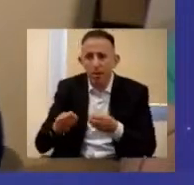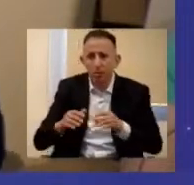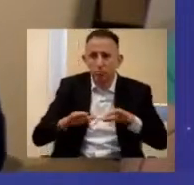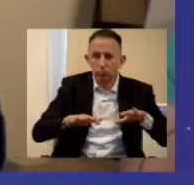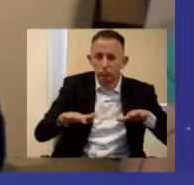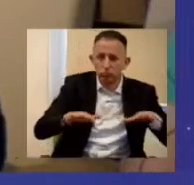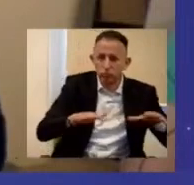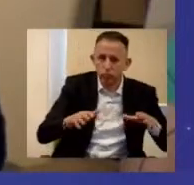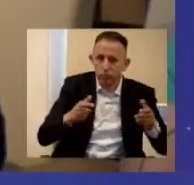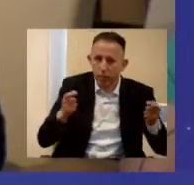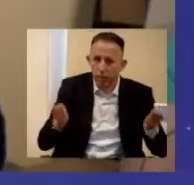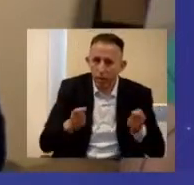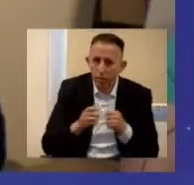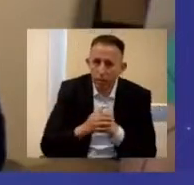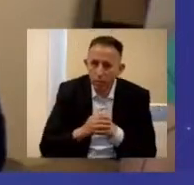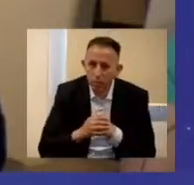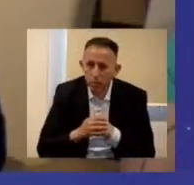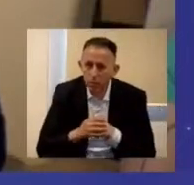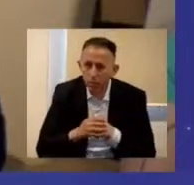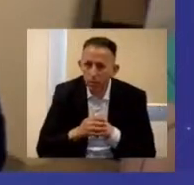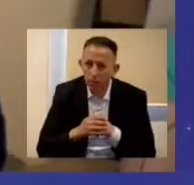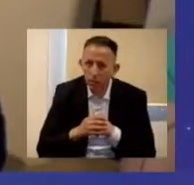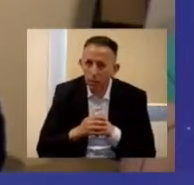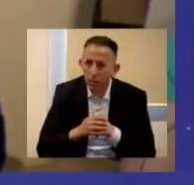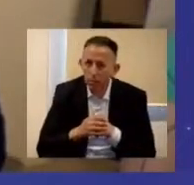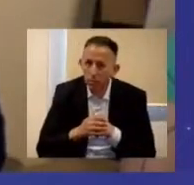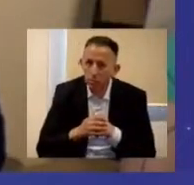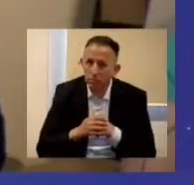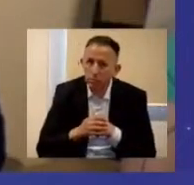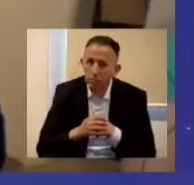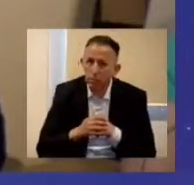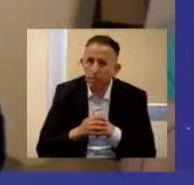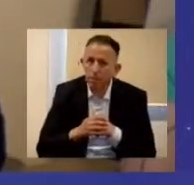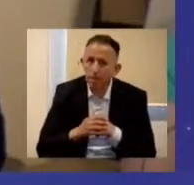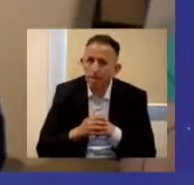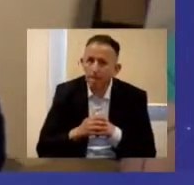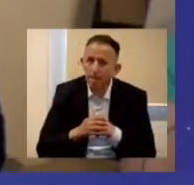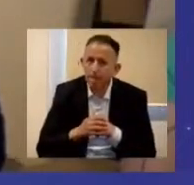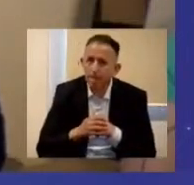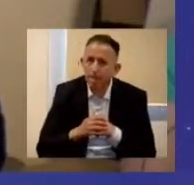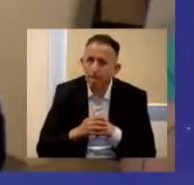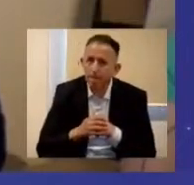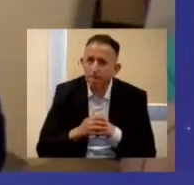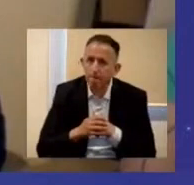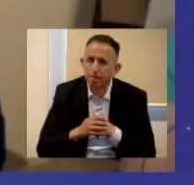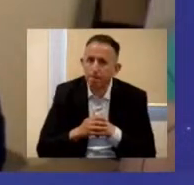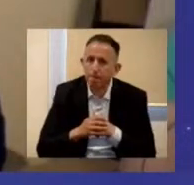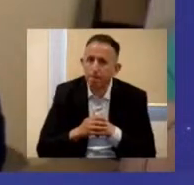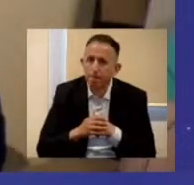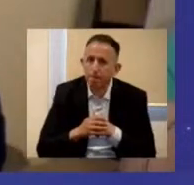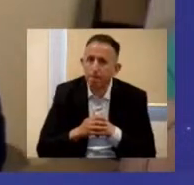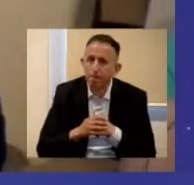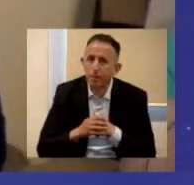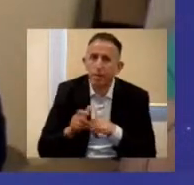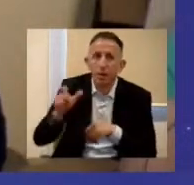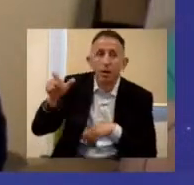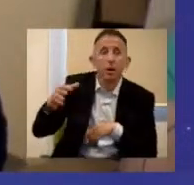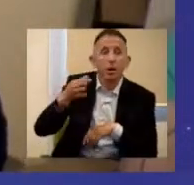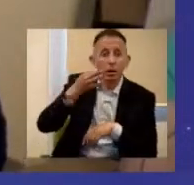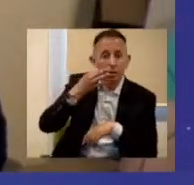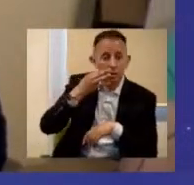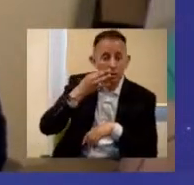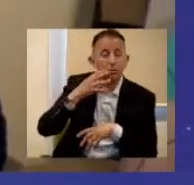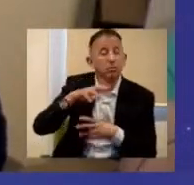Humans remain more complex than machines. They can produce an